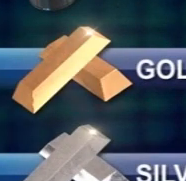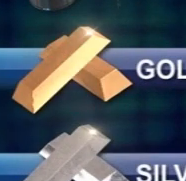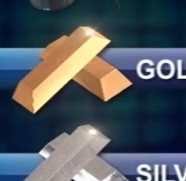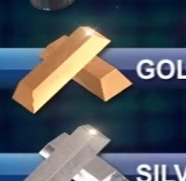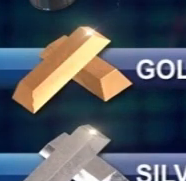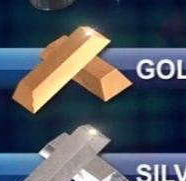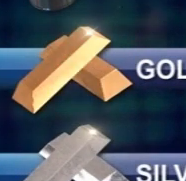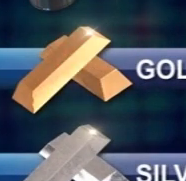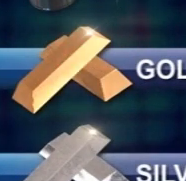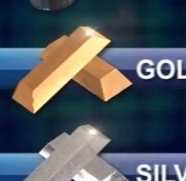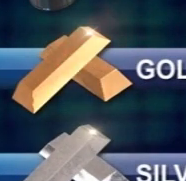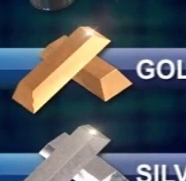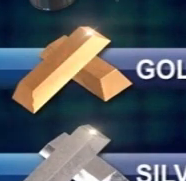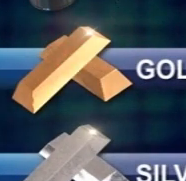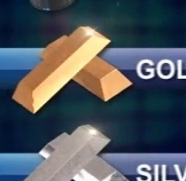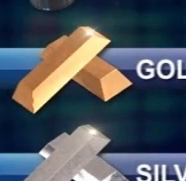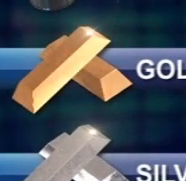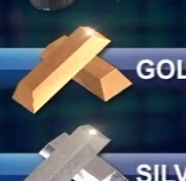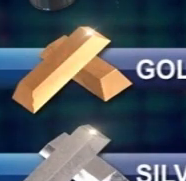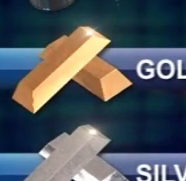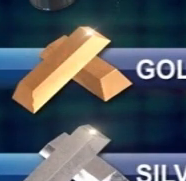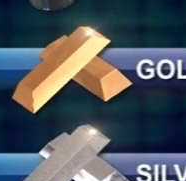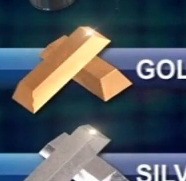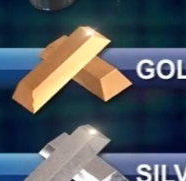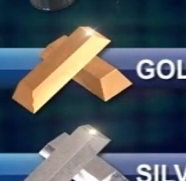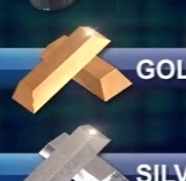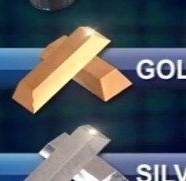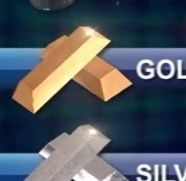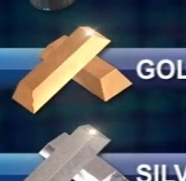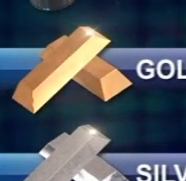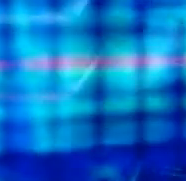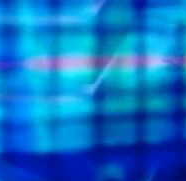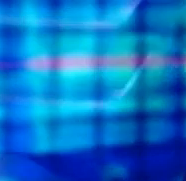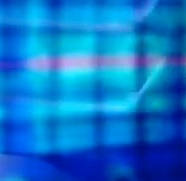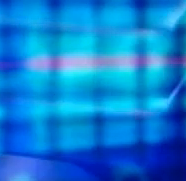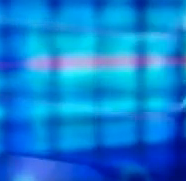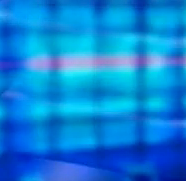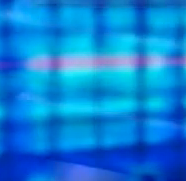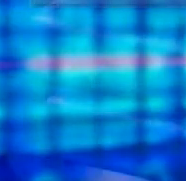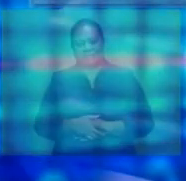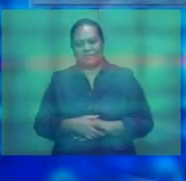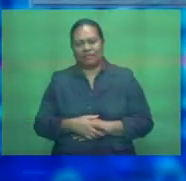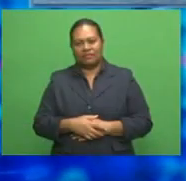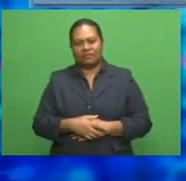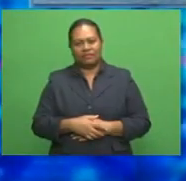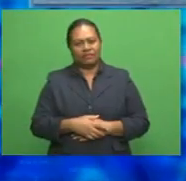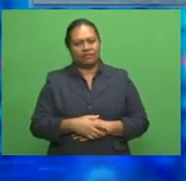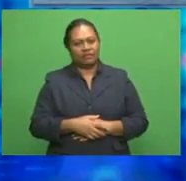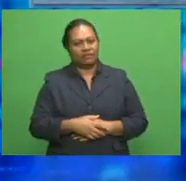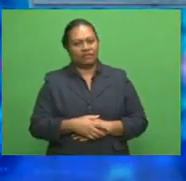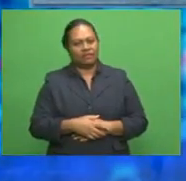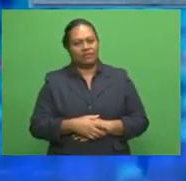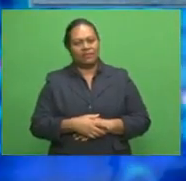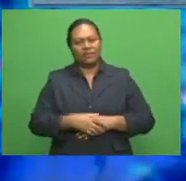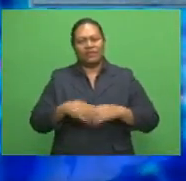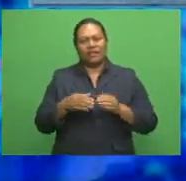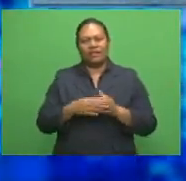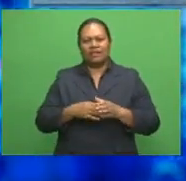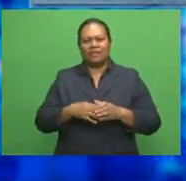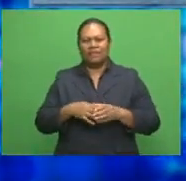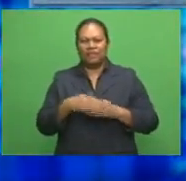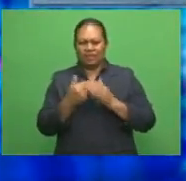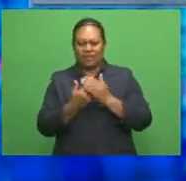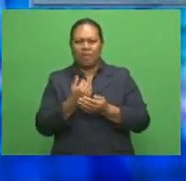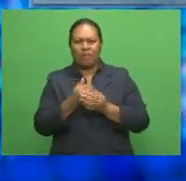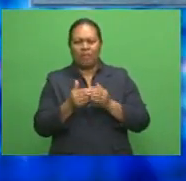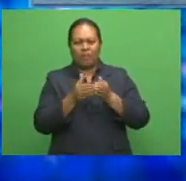$1,919 per ounce, and silver finished at $23.01 an ounce. Captain Cook Cruises is